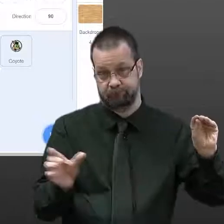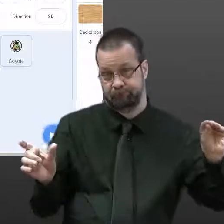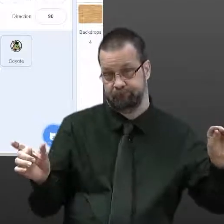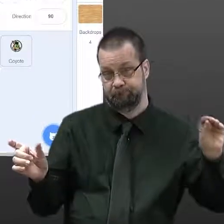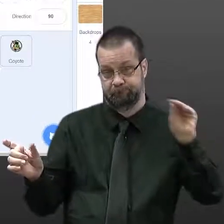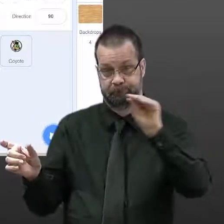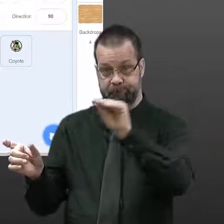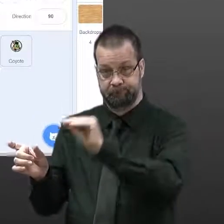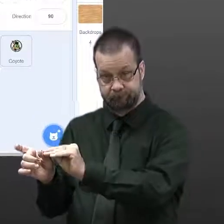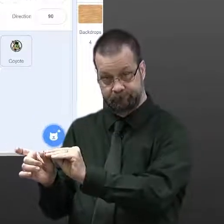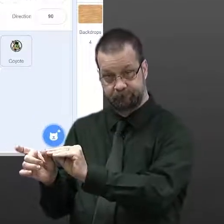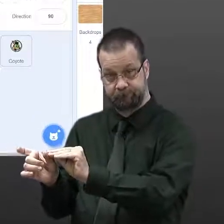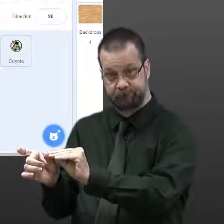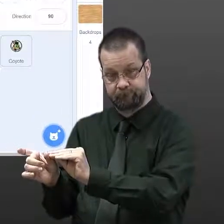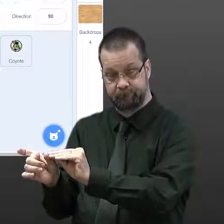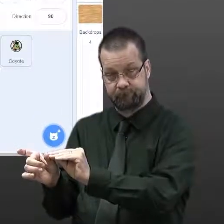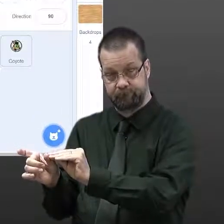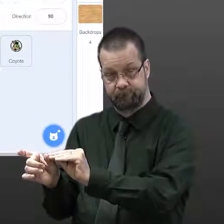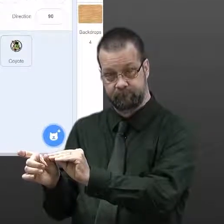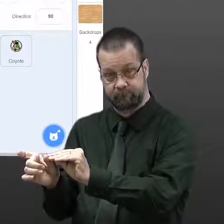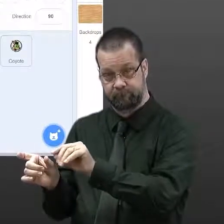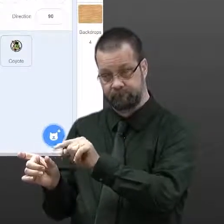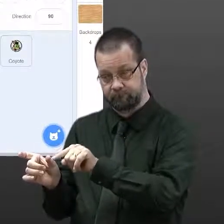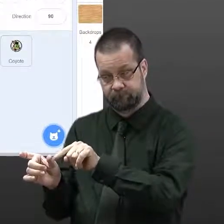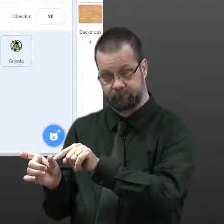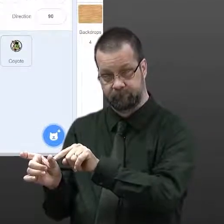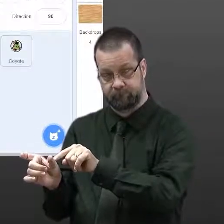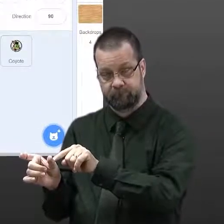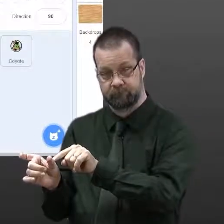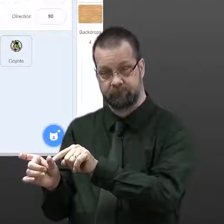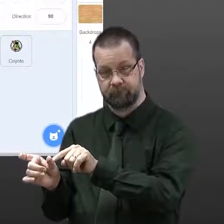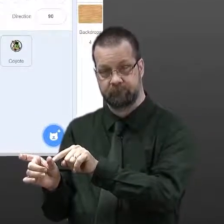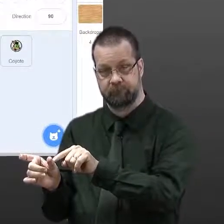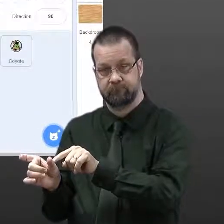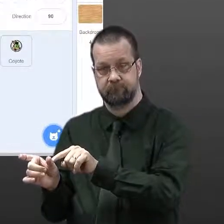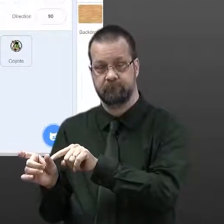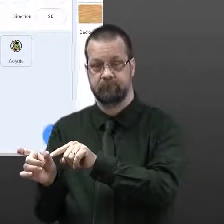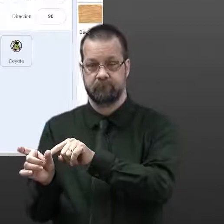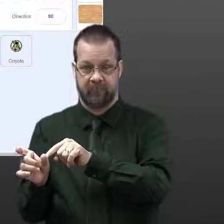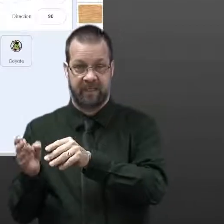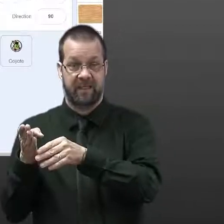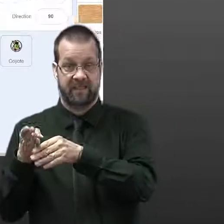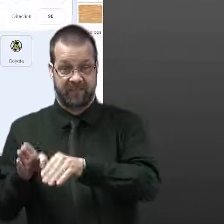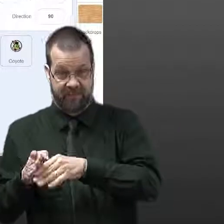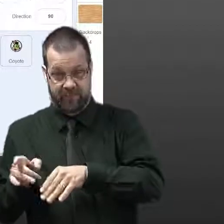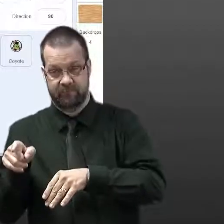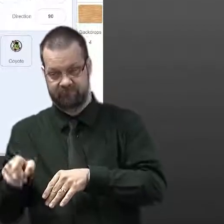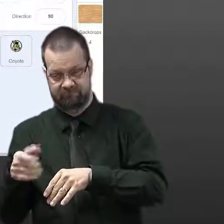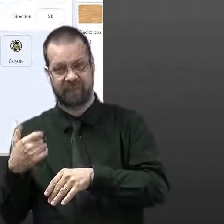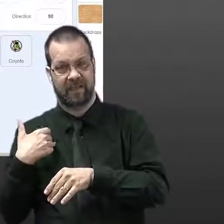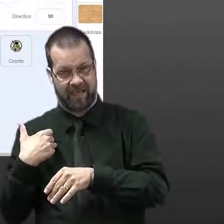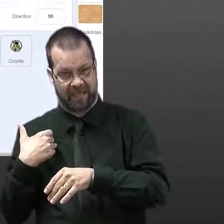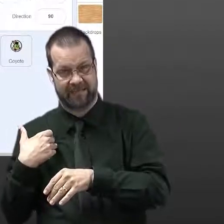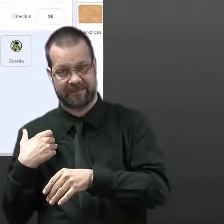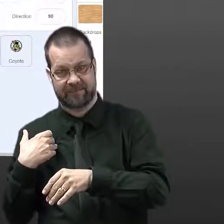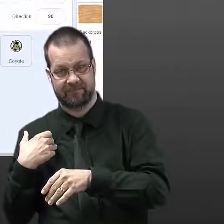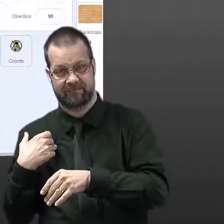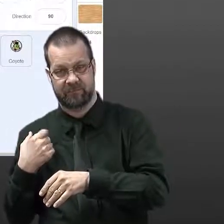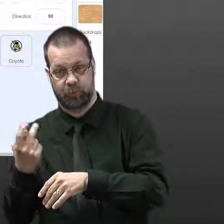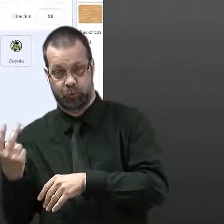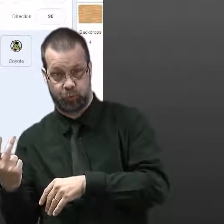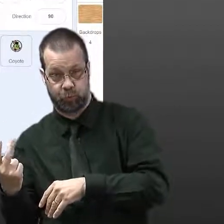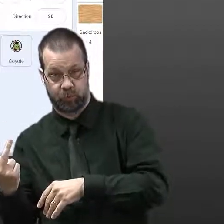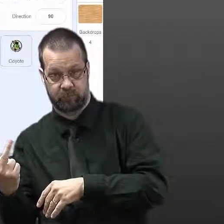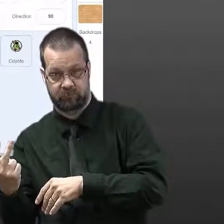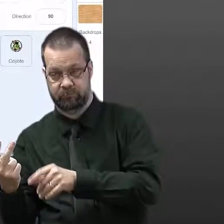the multiplication that we got earlier. And we're going to insert that in the right side of the multiplication block. And this one also